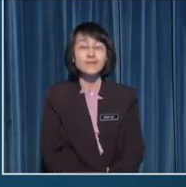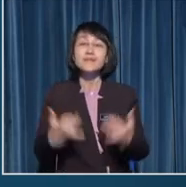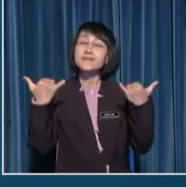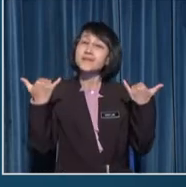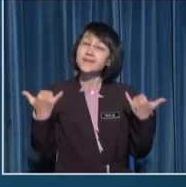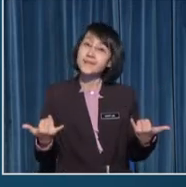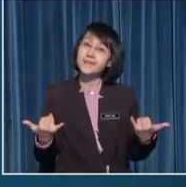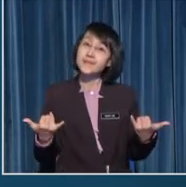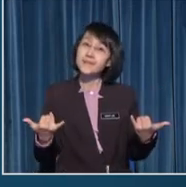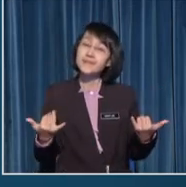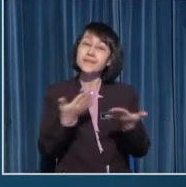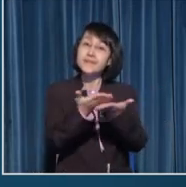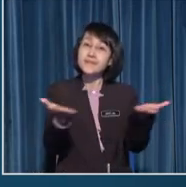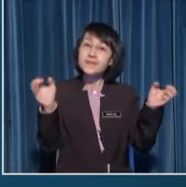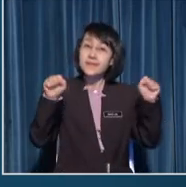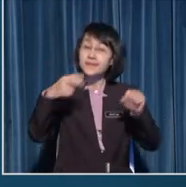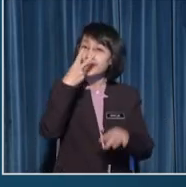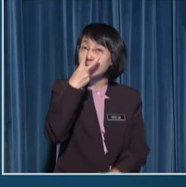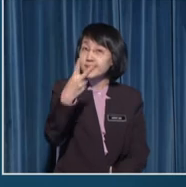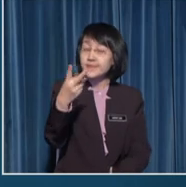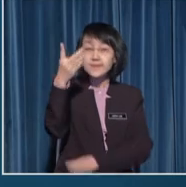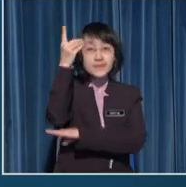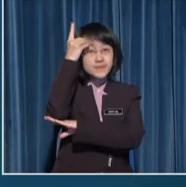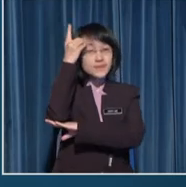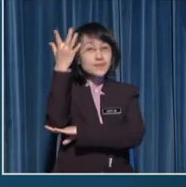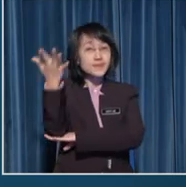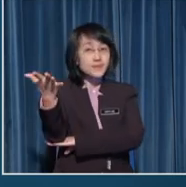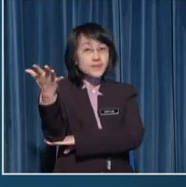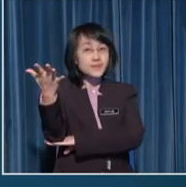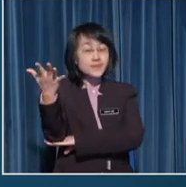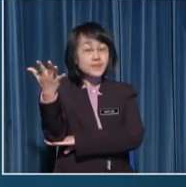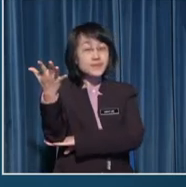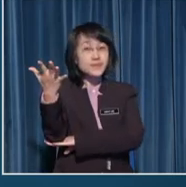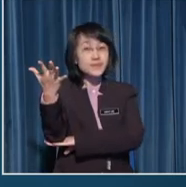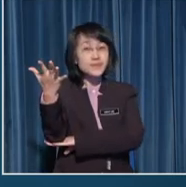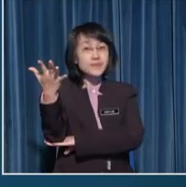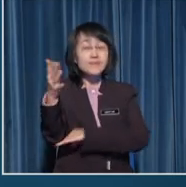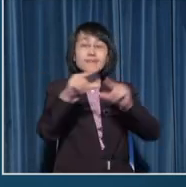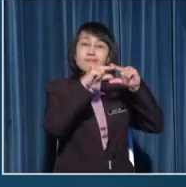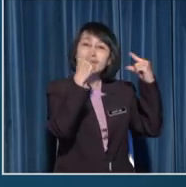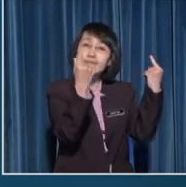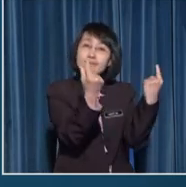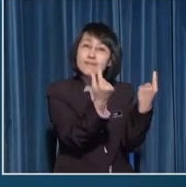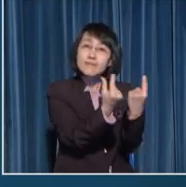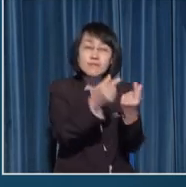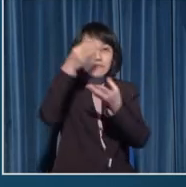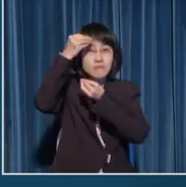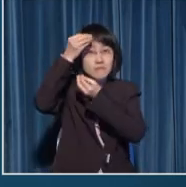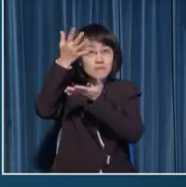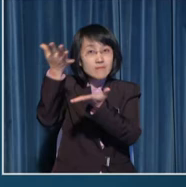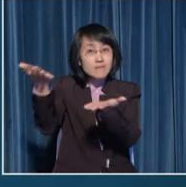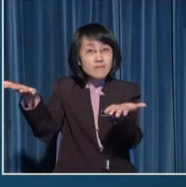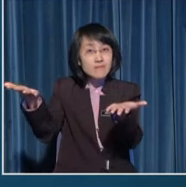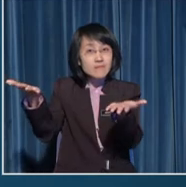Now, you can see that data is actually a group of